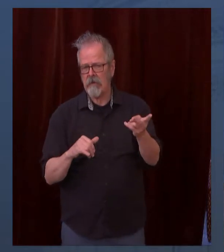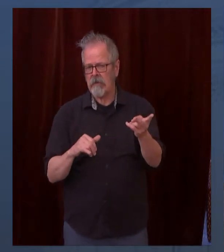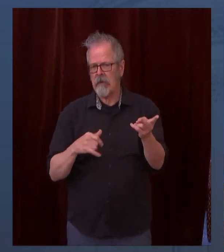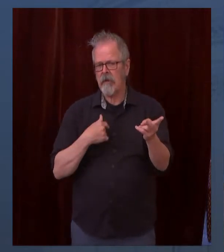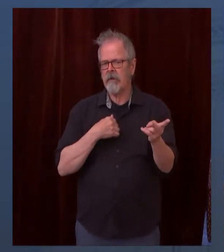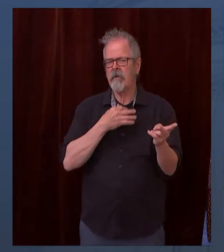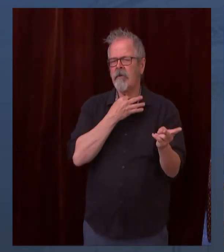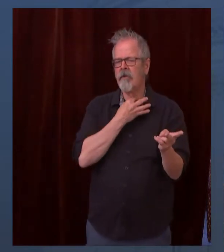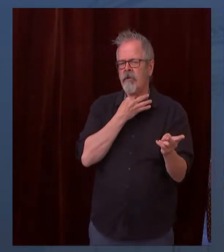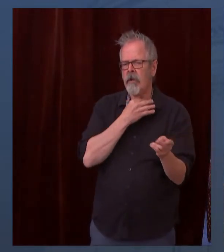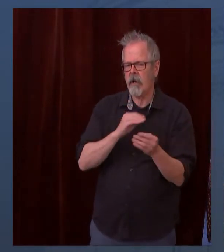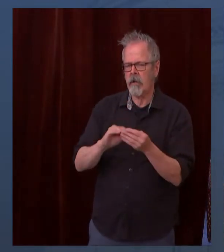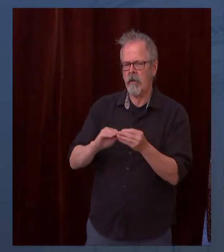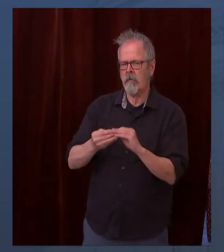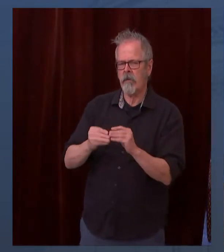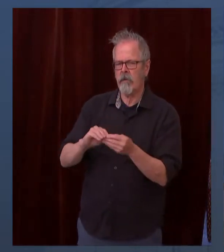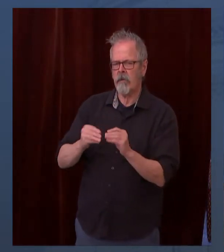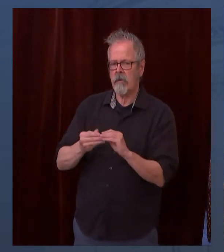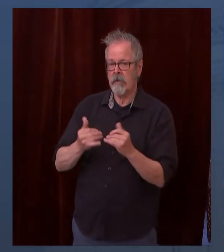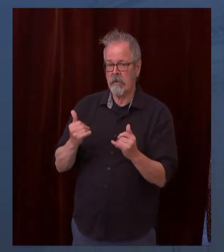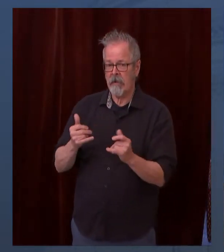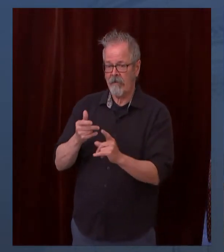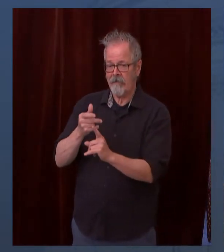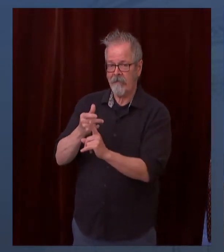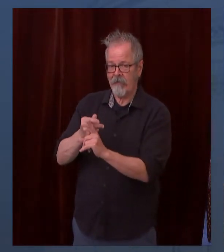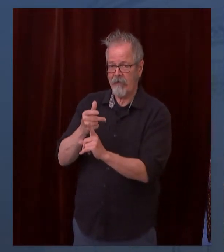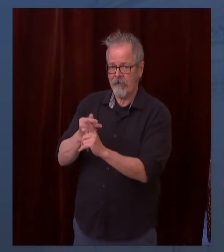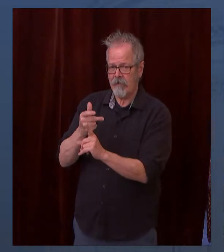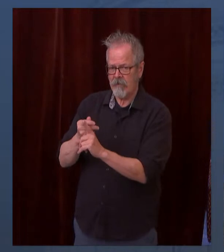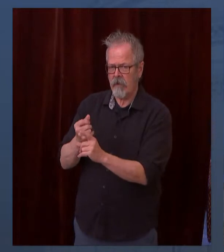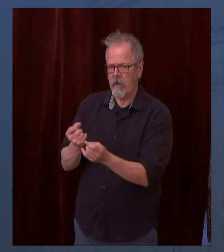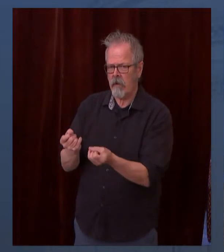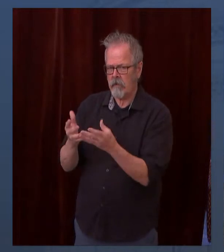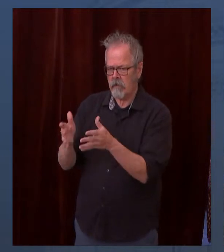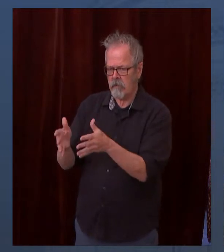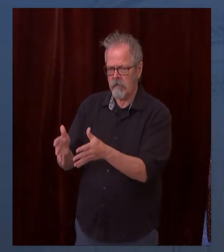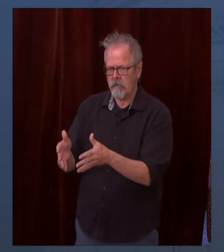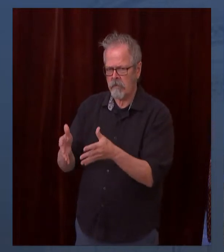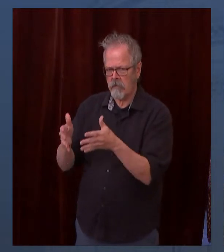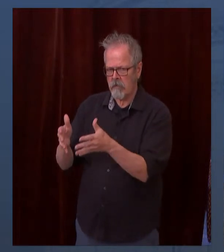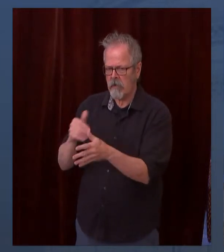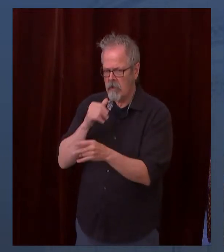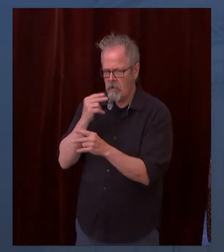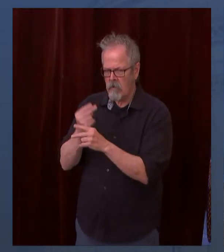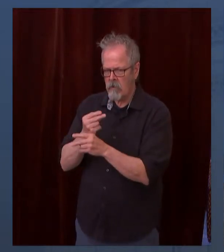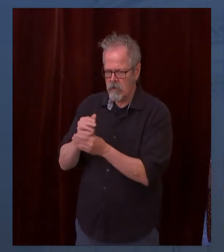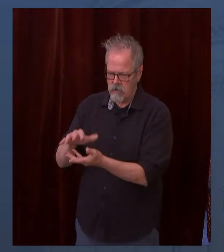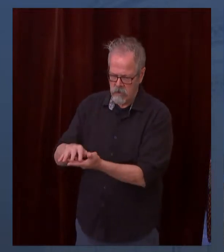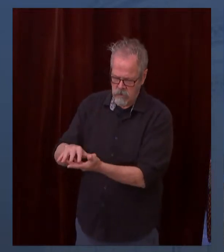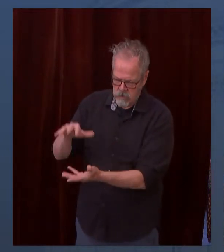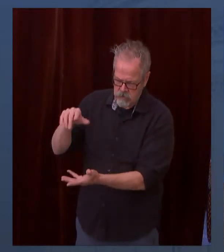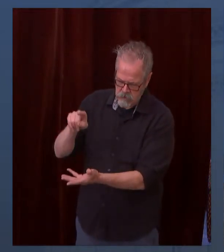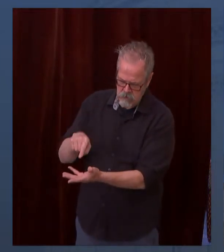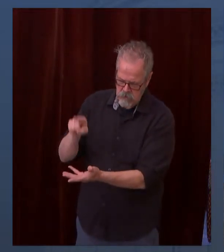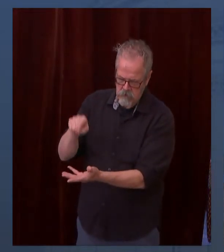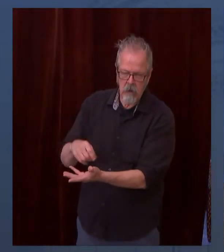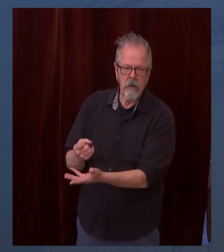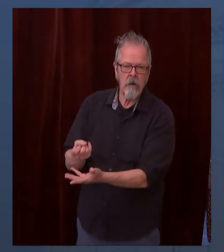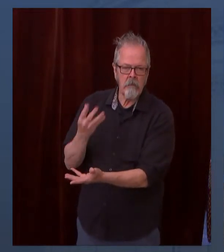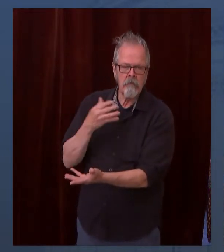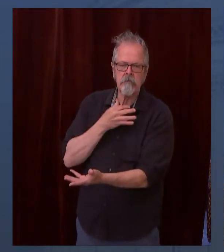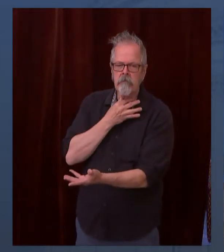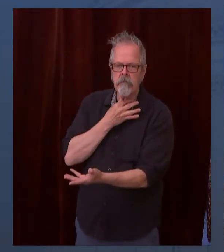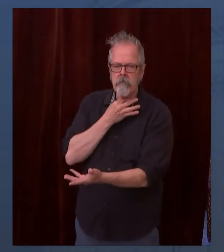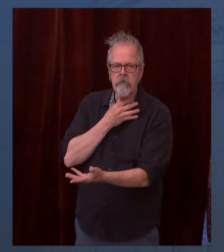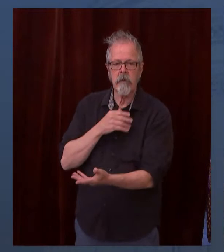is currently in the state and unused? And then also, knowing that things can change between now and Tuesday, can you give us a bit of an overview of